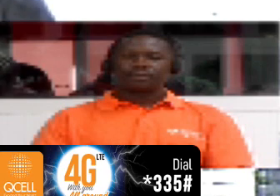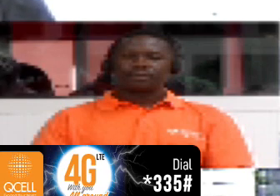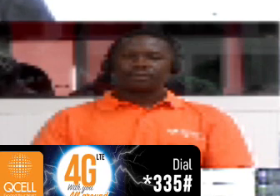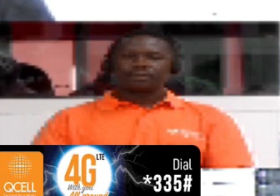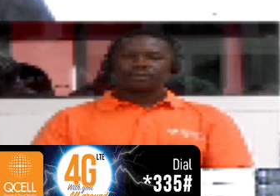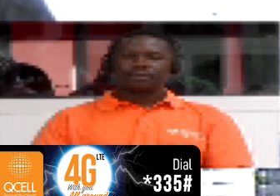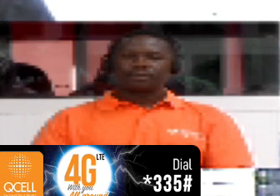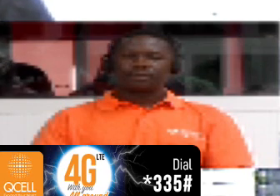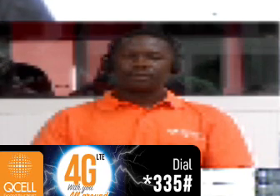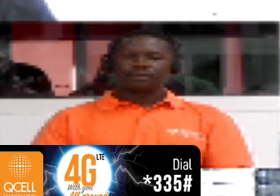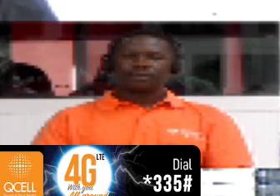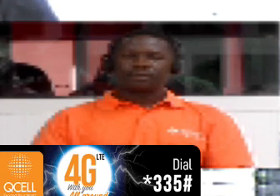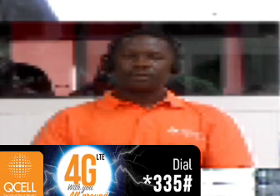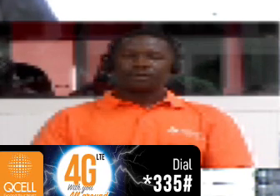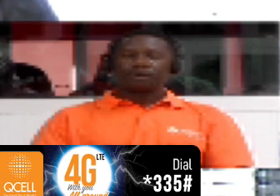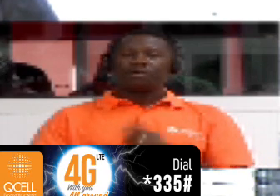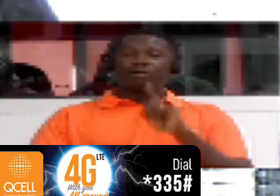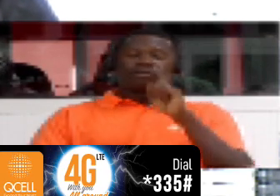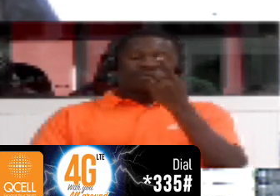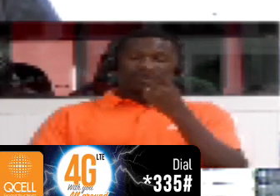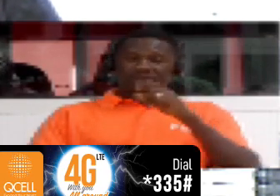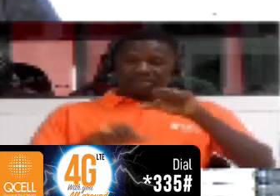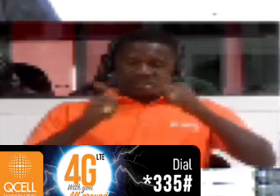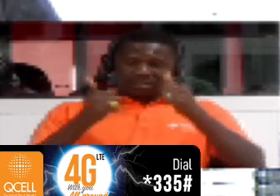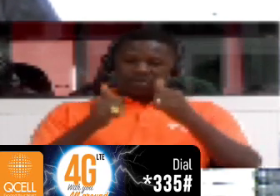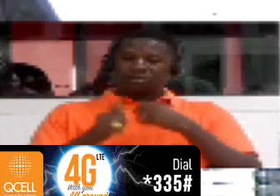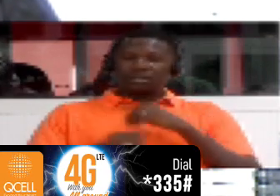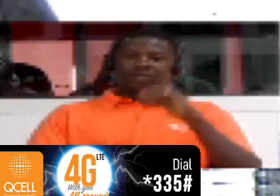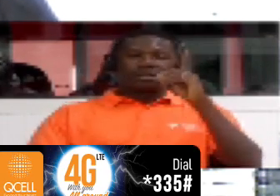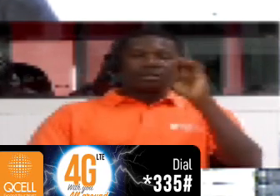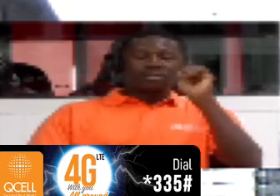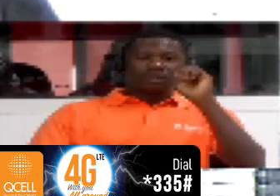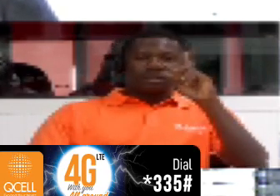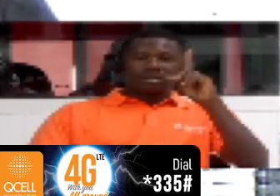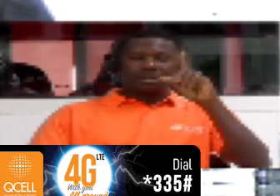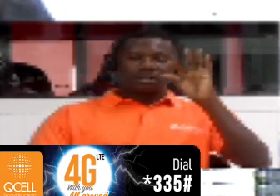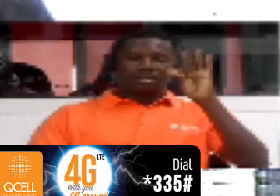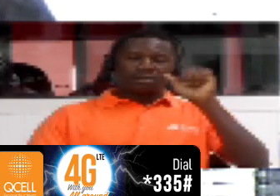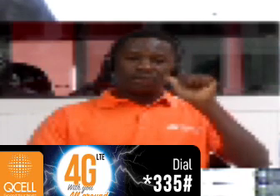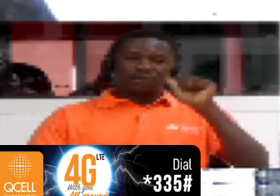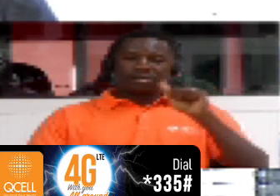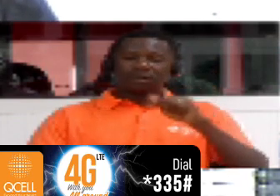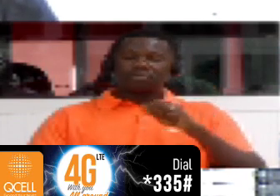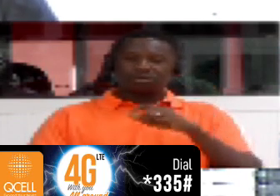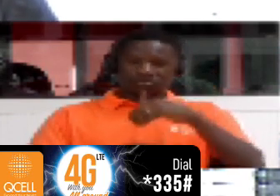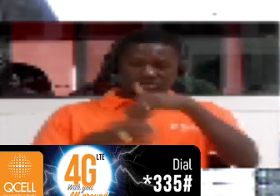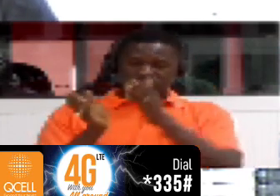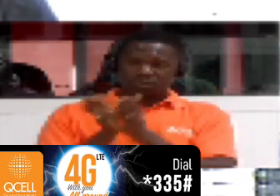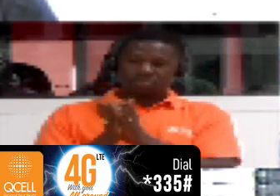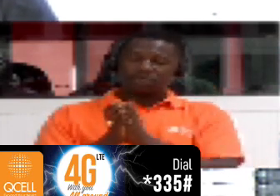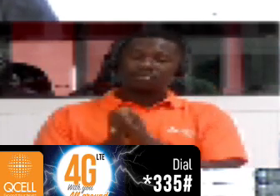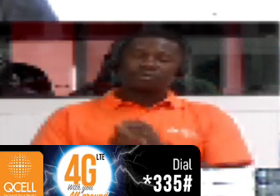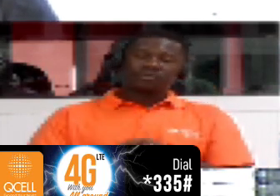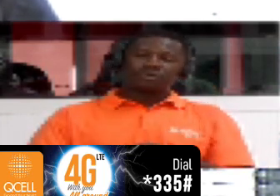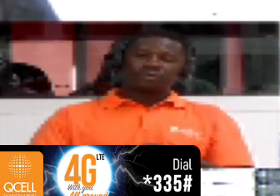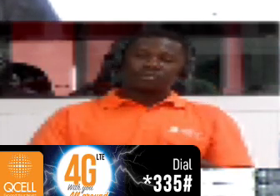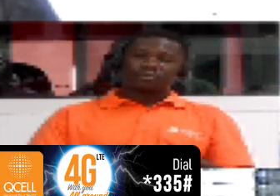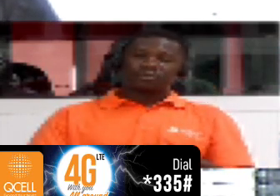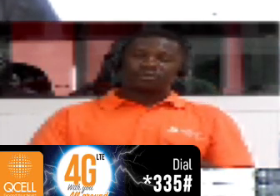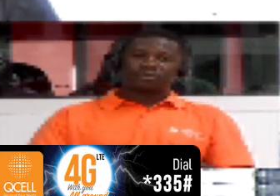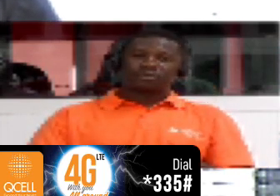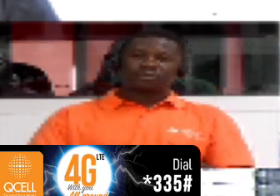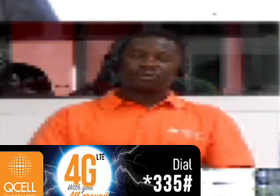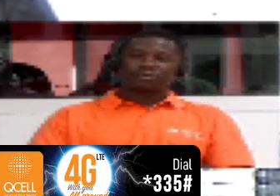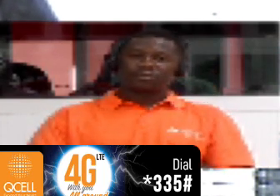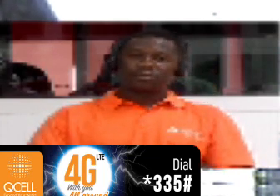folota bunda men do len delta platoon di. I started with the delta platoon the delta nga judiske la folota mile 2 and in